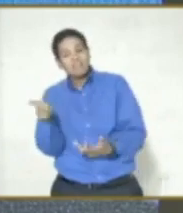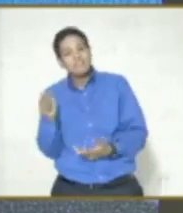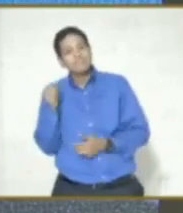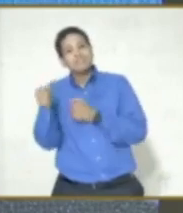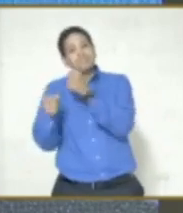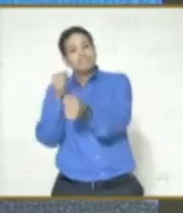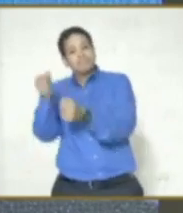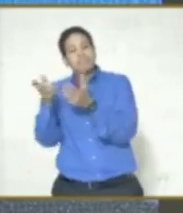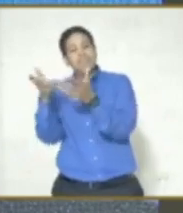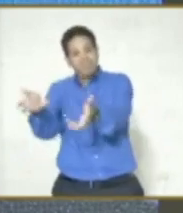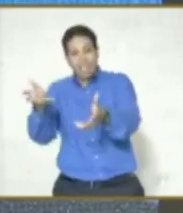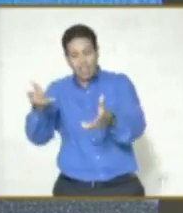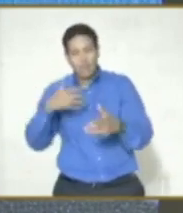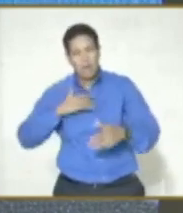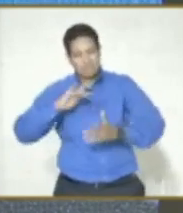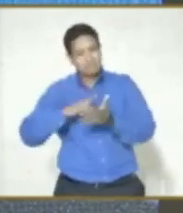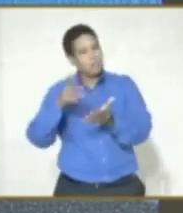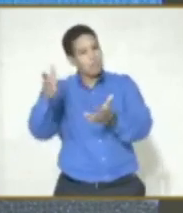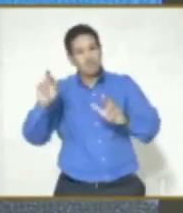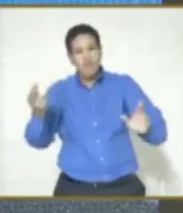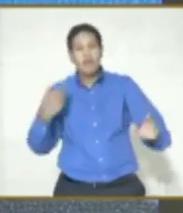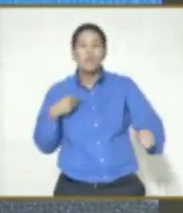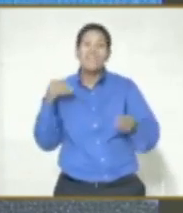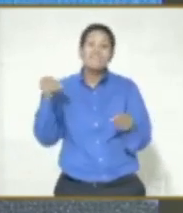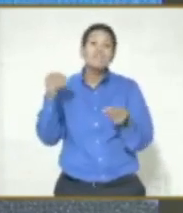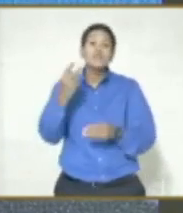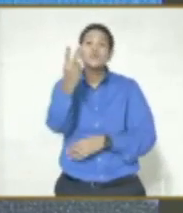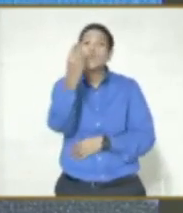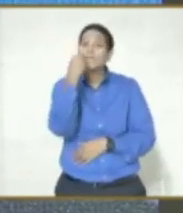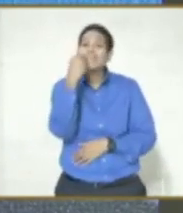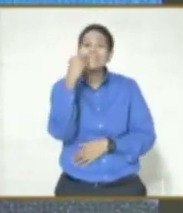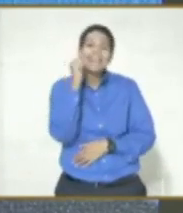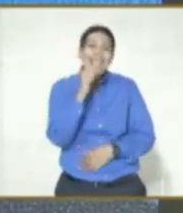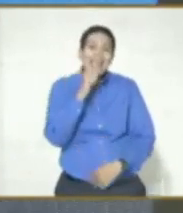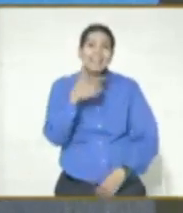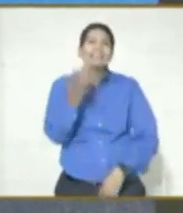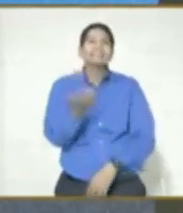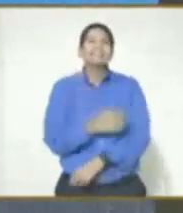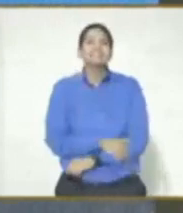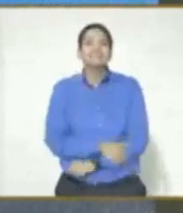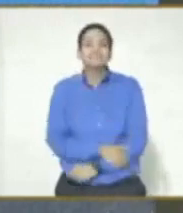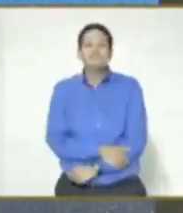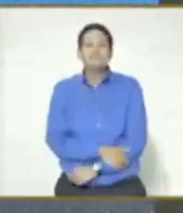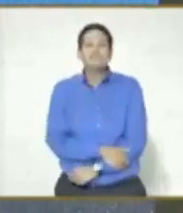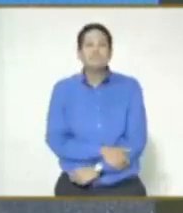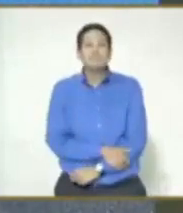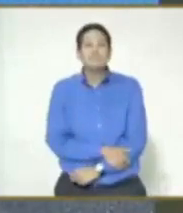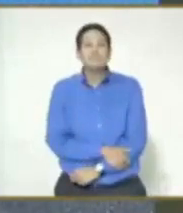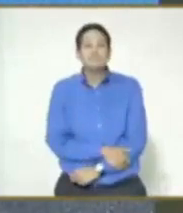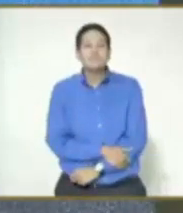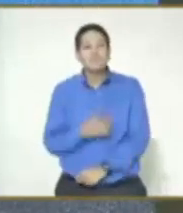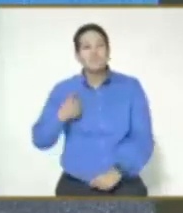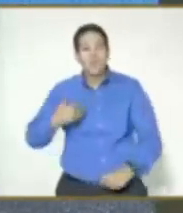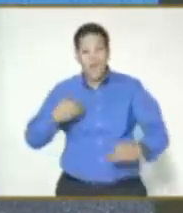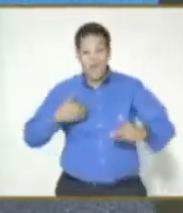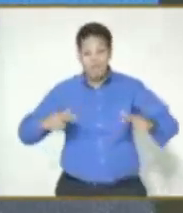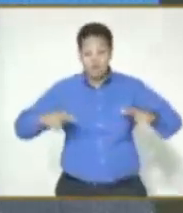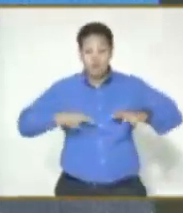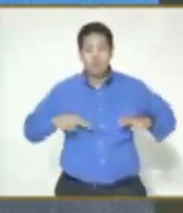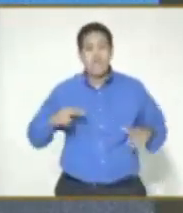town of Port Maria. So we feed them 2 meals per day. We have a retired nurse